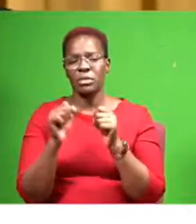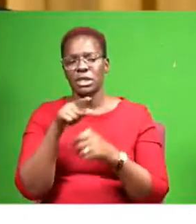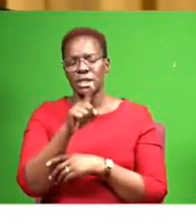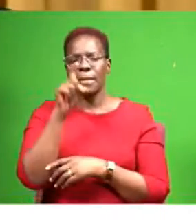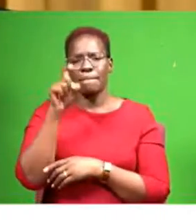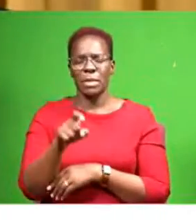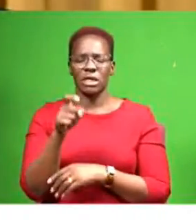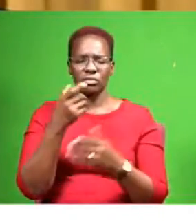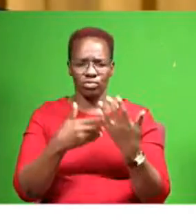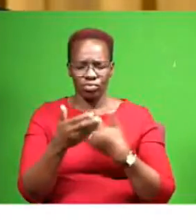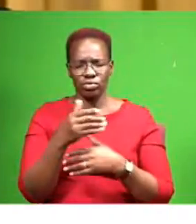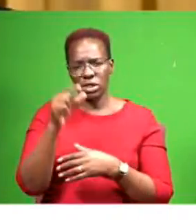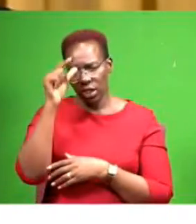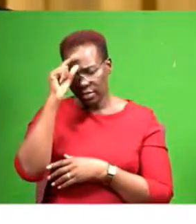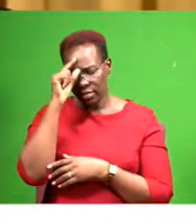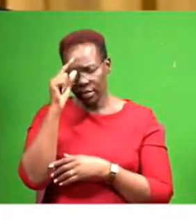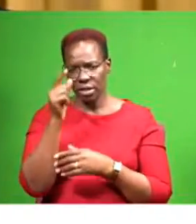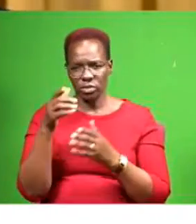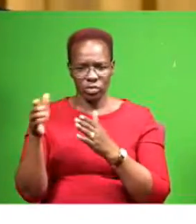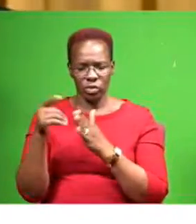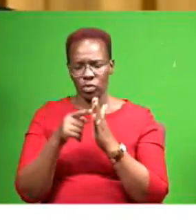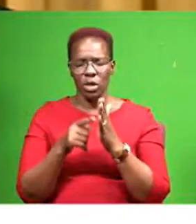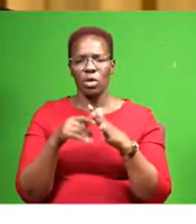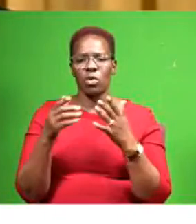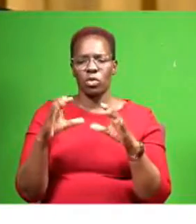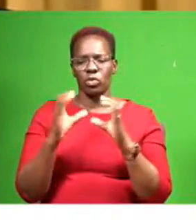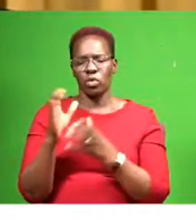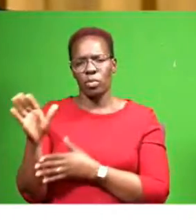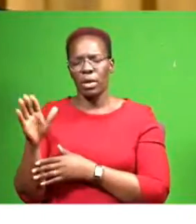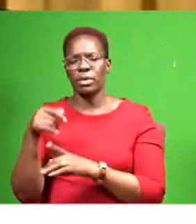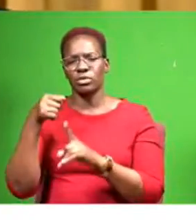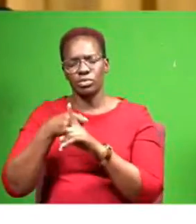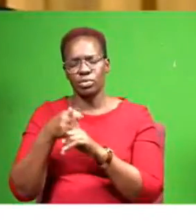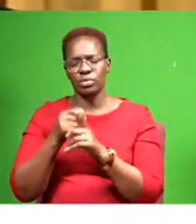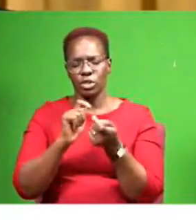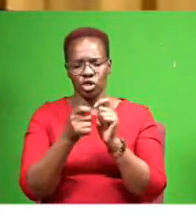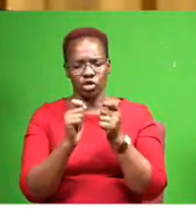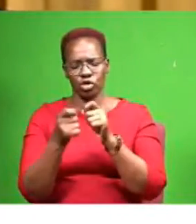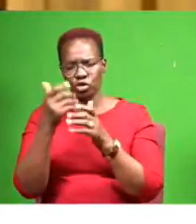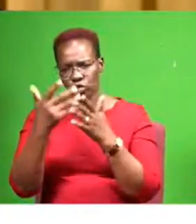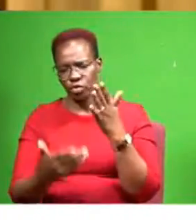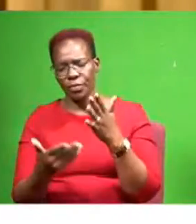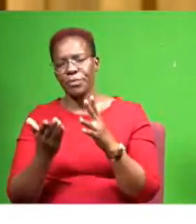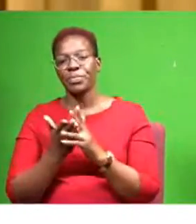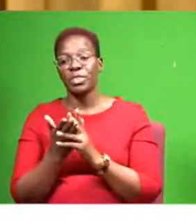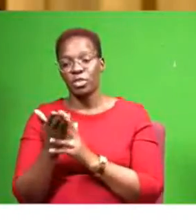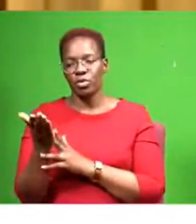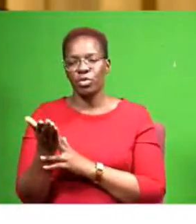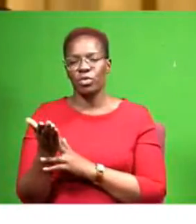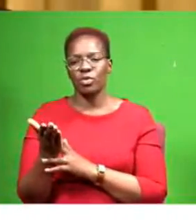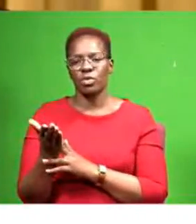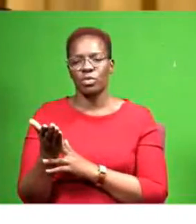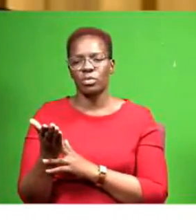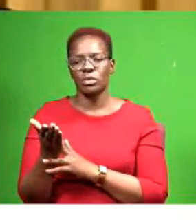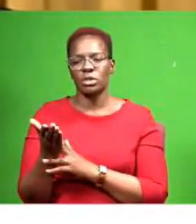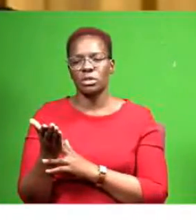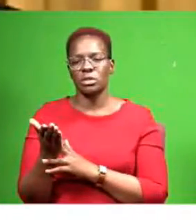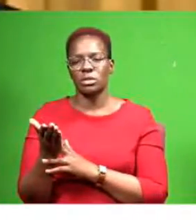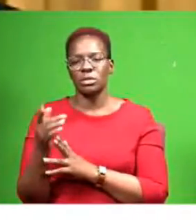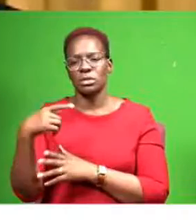engaged the government machinery or his party in pursuing these changes through the